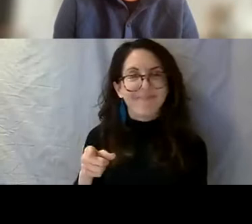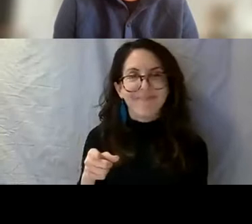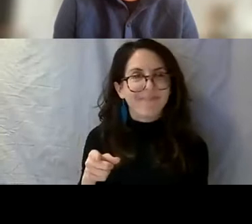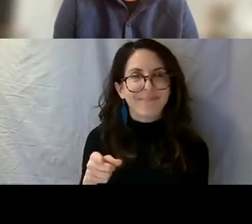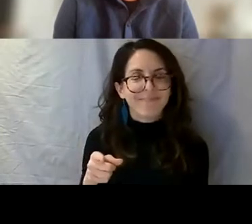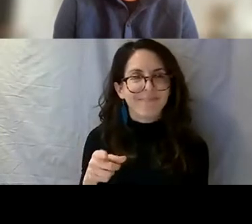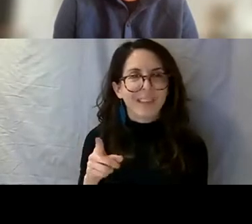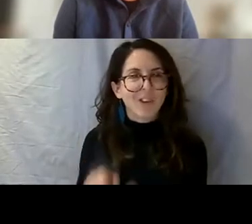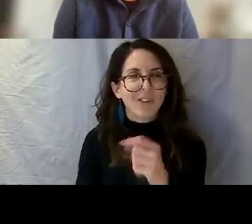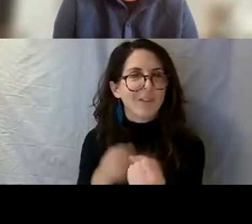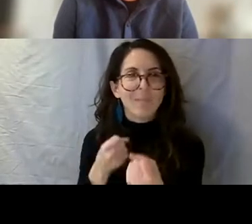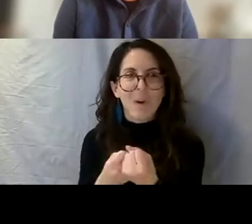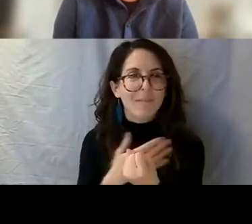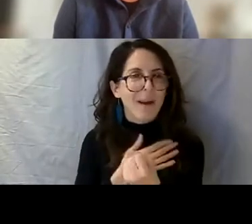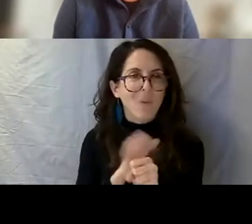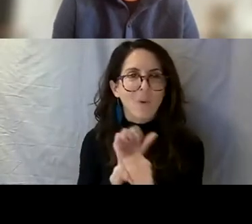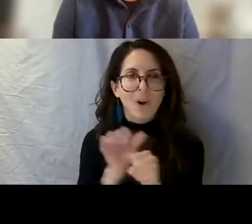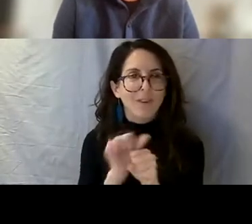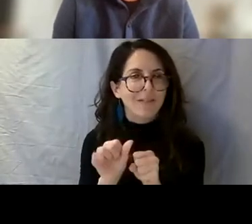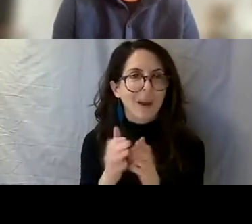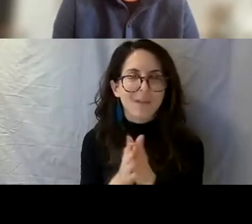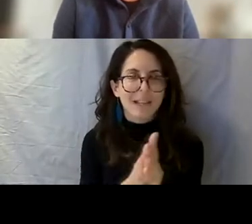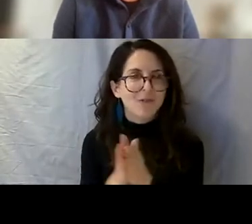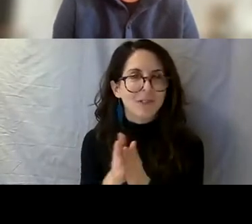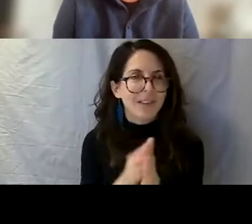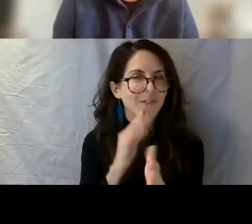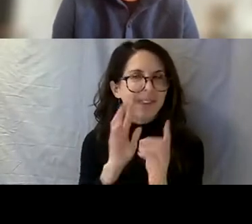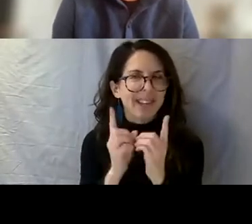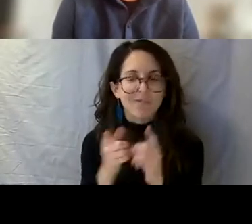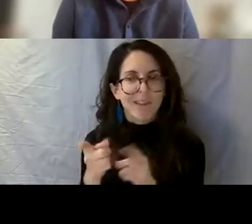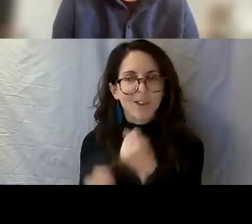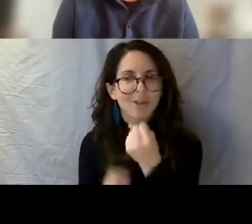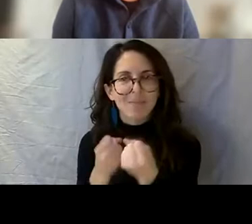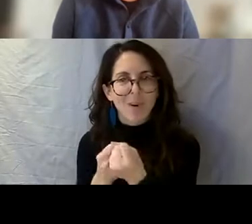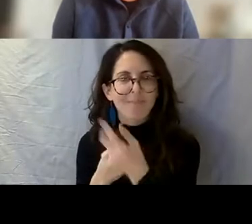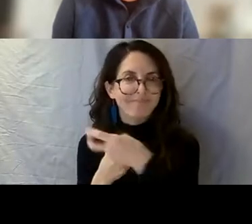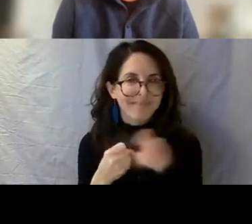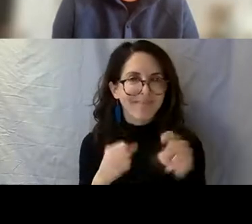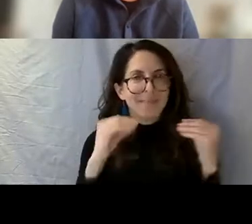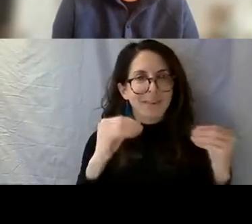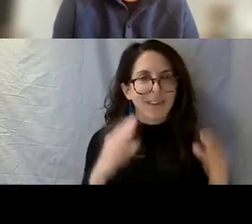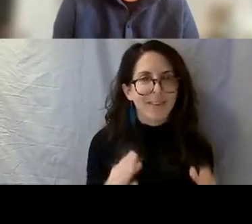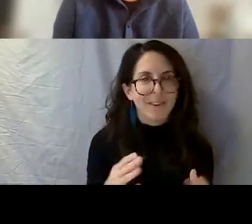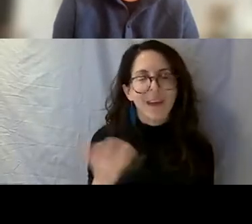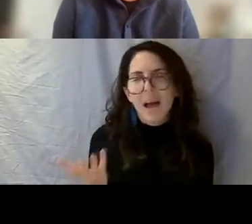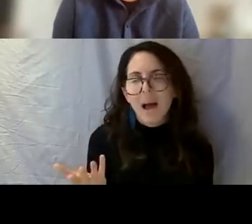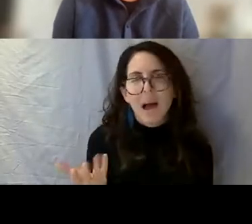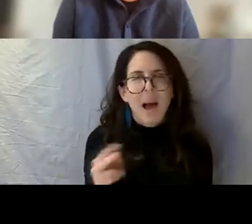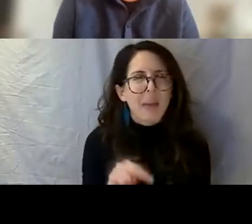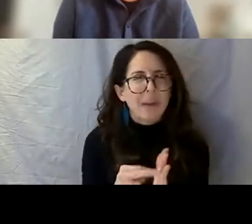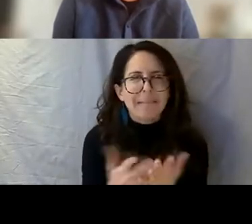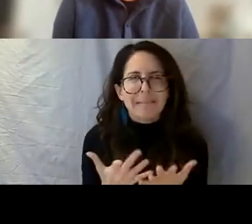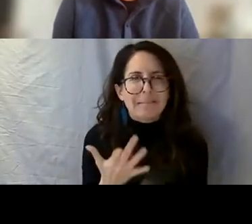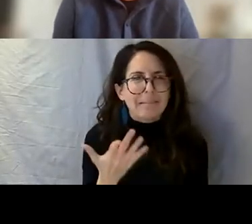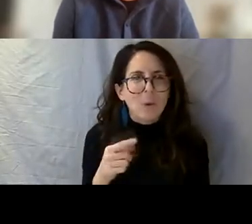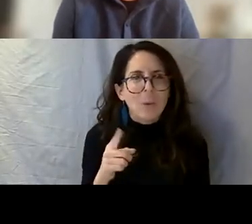to support the work that I was interested in with regards to digital. That, you know, we're barely kind of finding a way to pay people